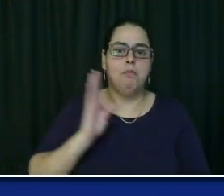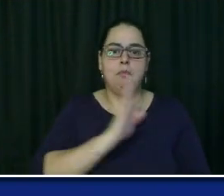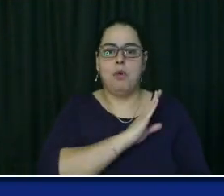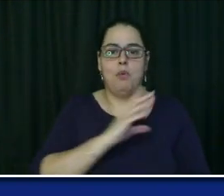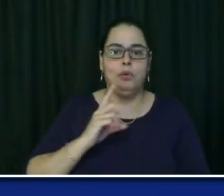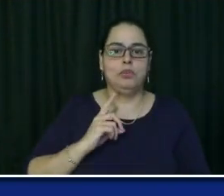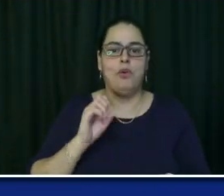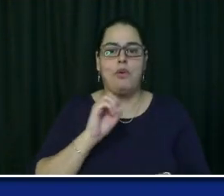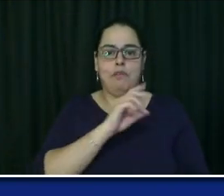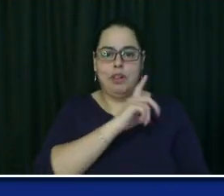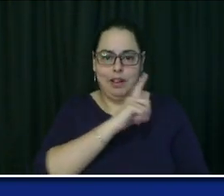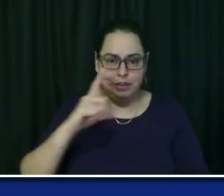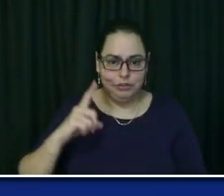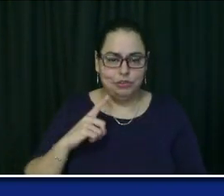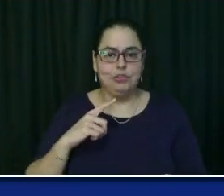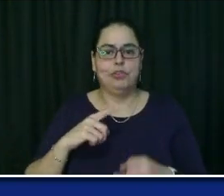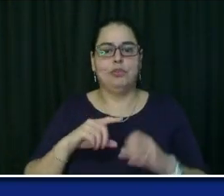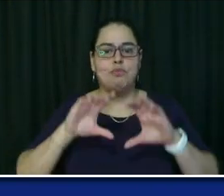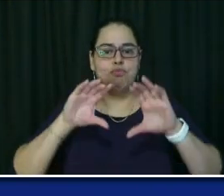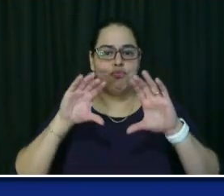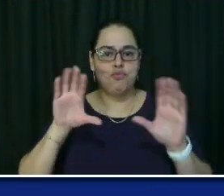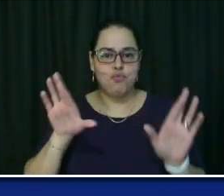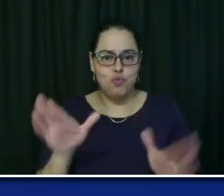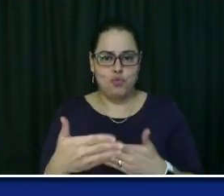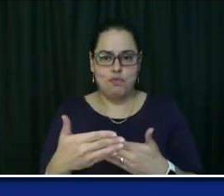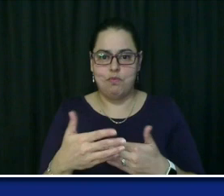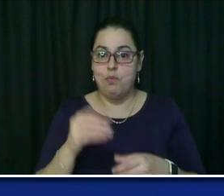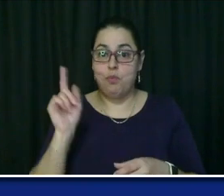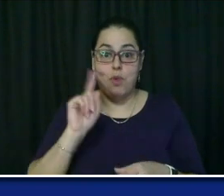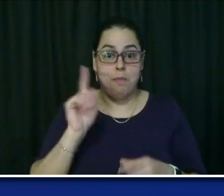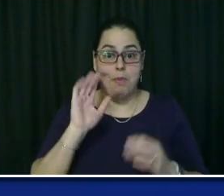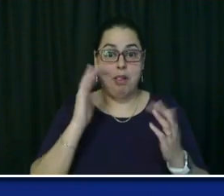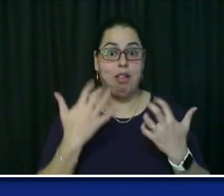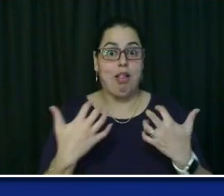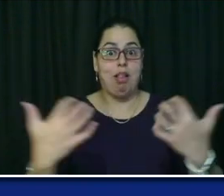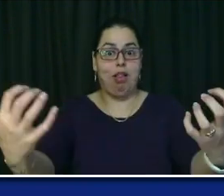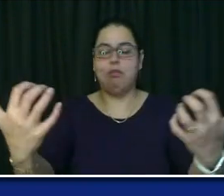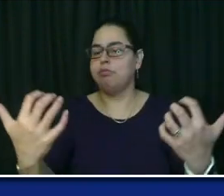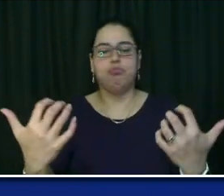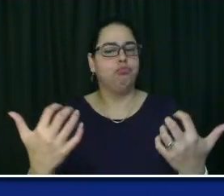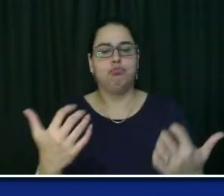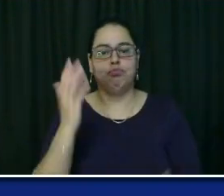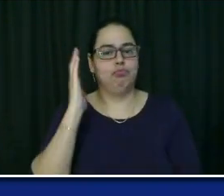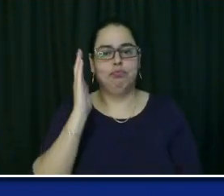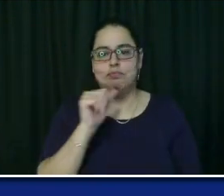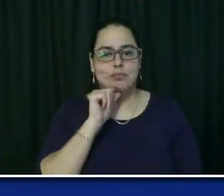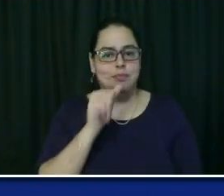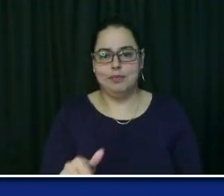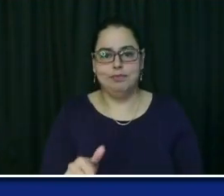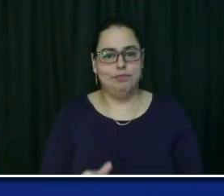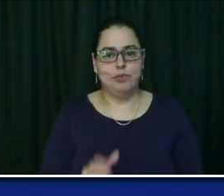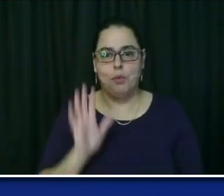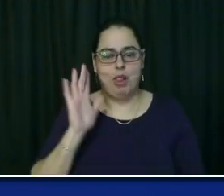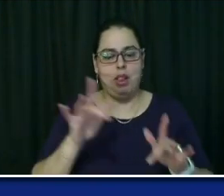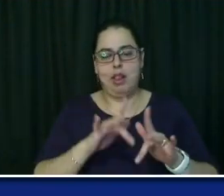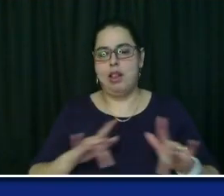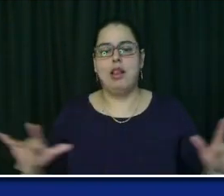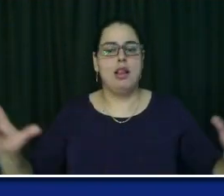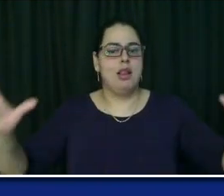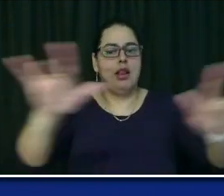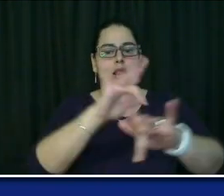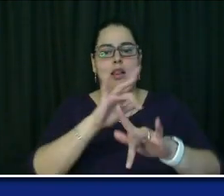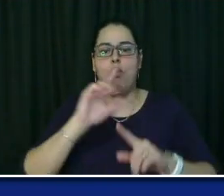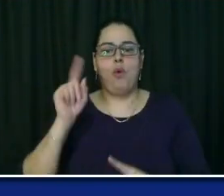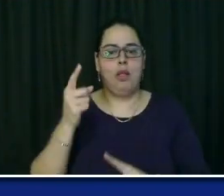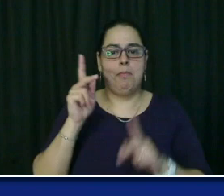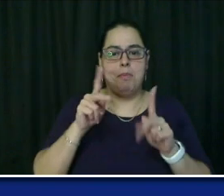sort of the way Major League Baseball and the NFL and so many of these sports are playing. We had a wonderful Winged Foot U.S.